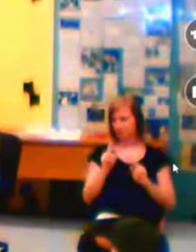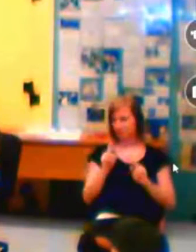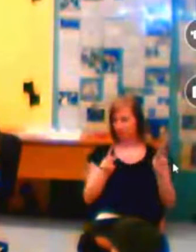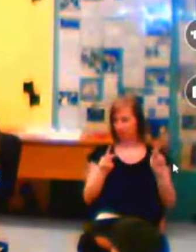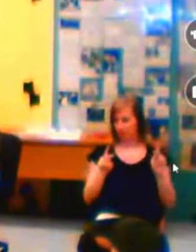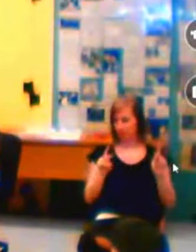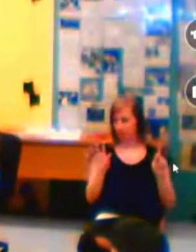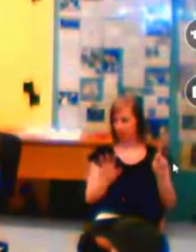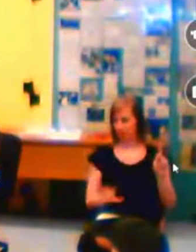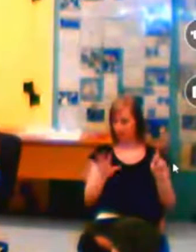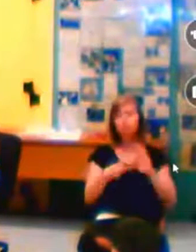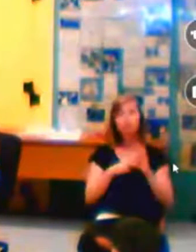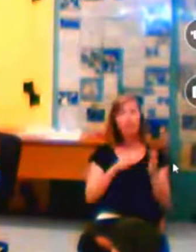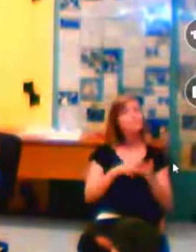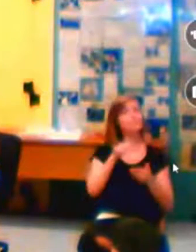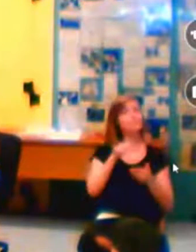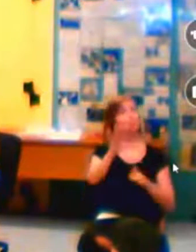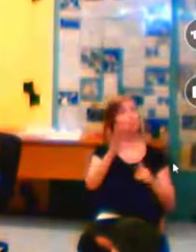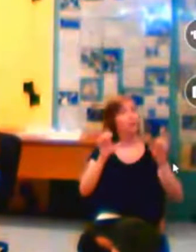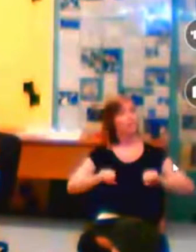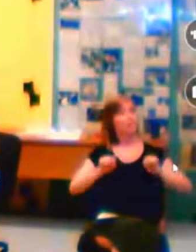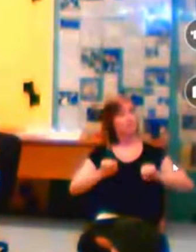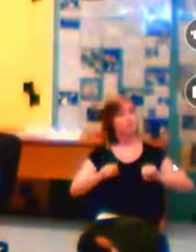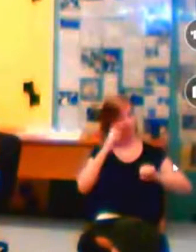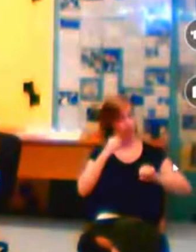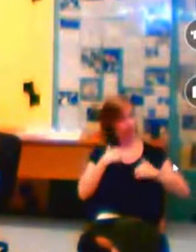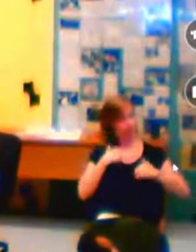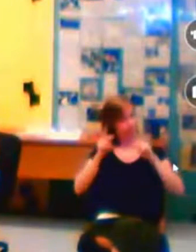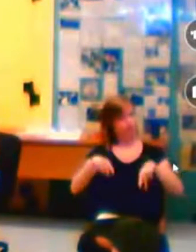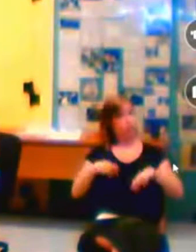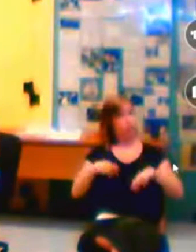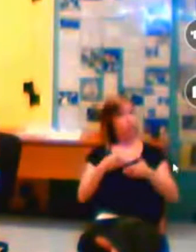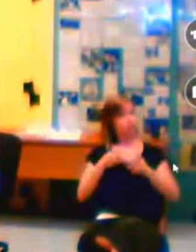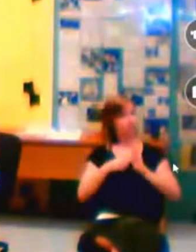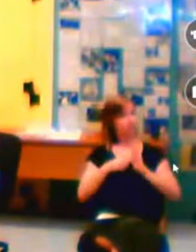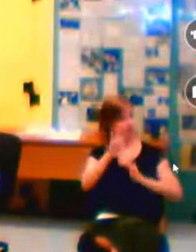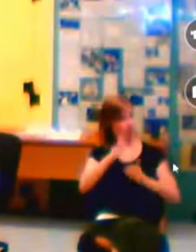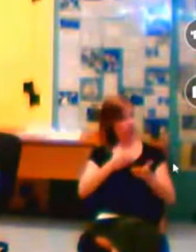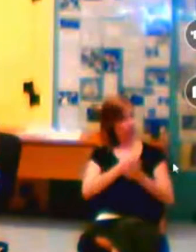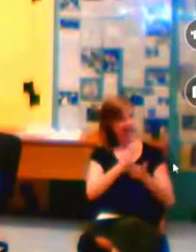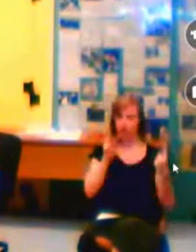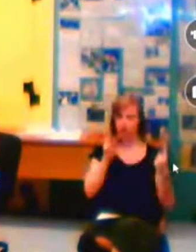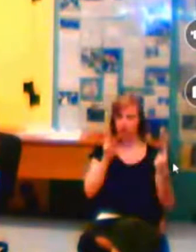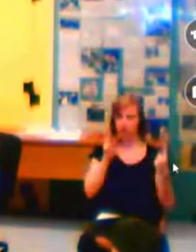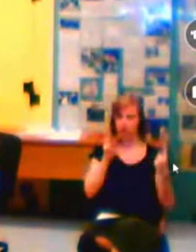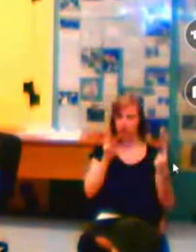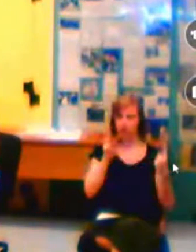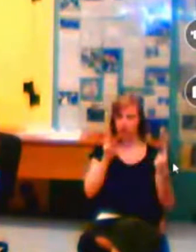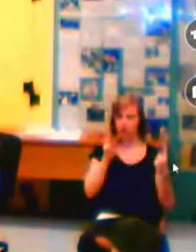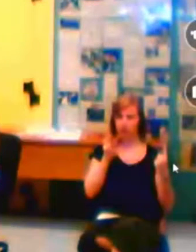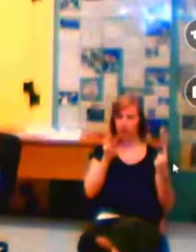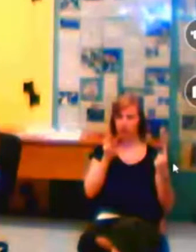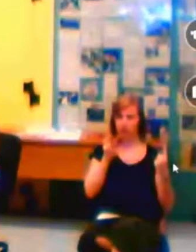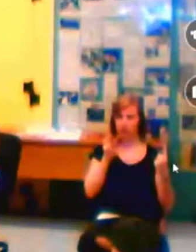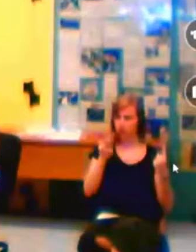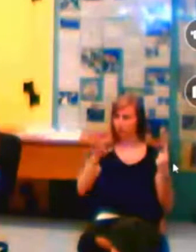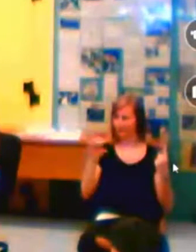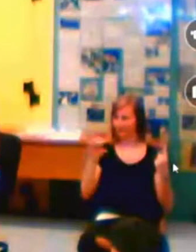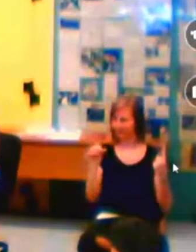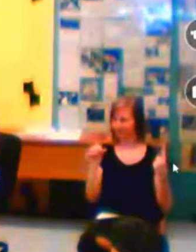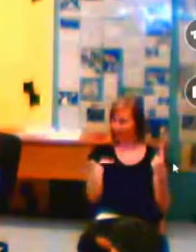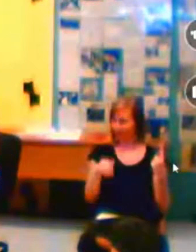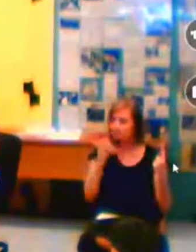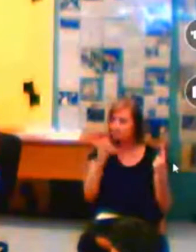86,000 people. For this board, with 21 people representing the entire state, it's more like a quarter of a million. So what this does is